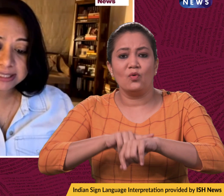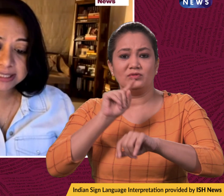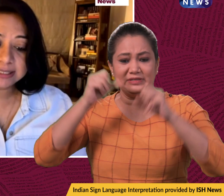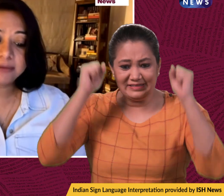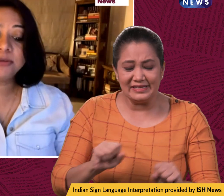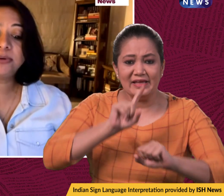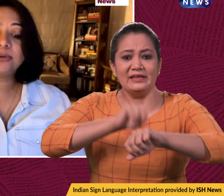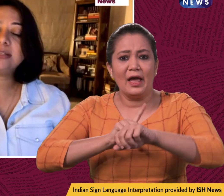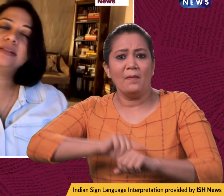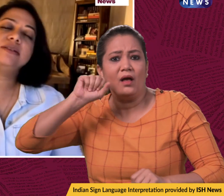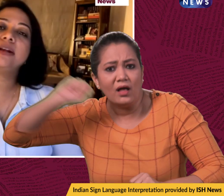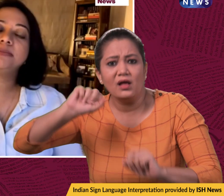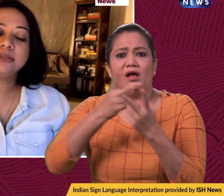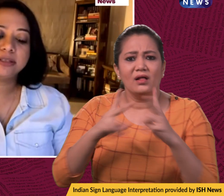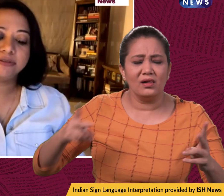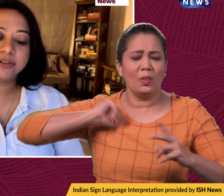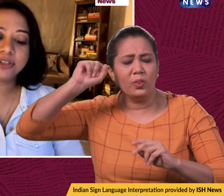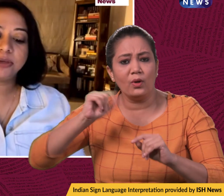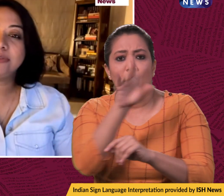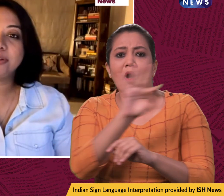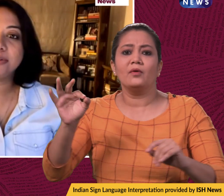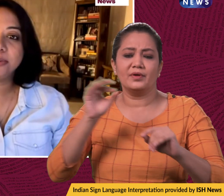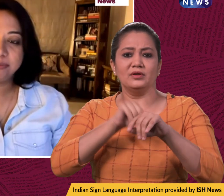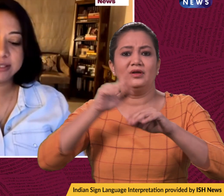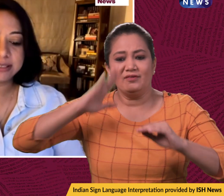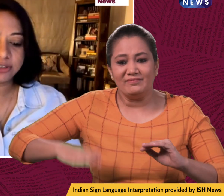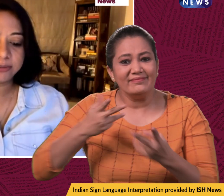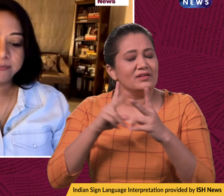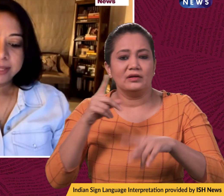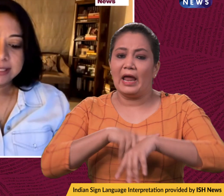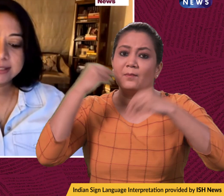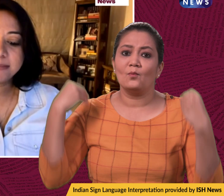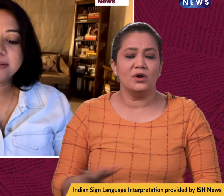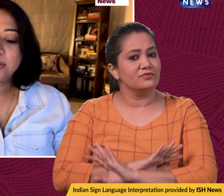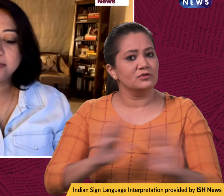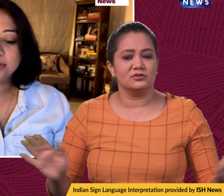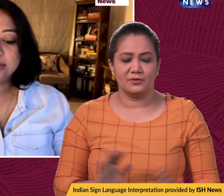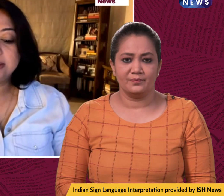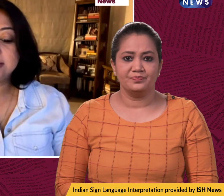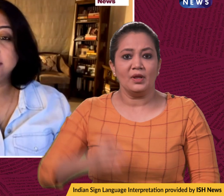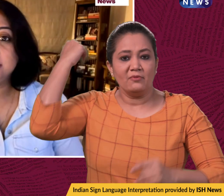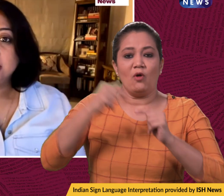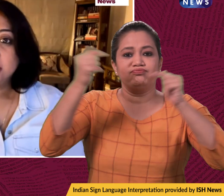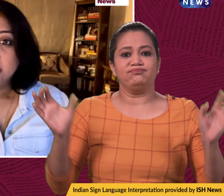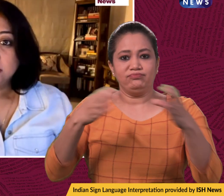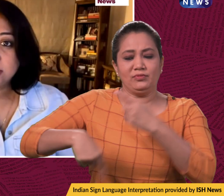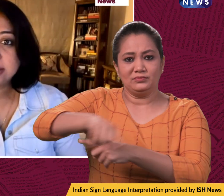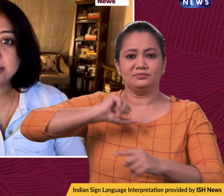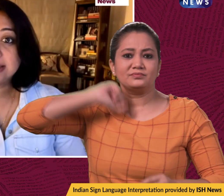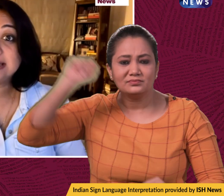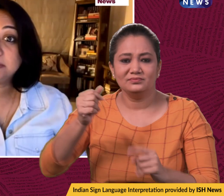its scheduled sitting time to protests and disruptions in the first week of the ongoing winter session. This comes after opposition leaders have been